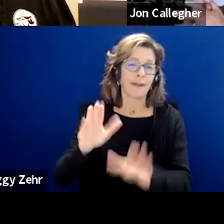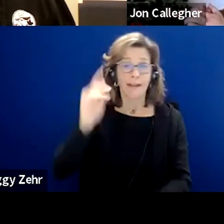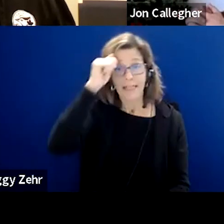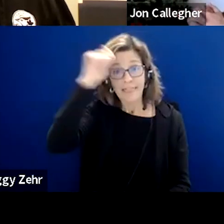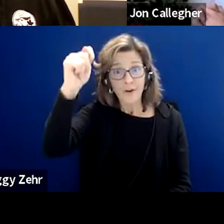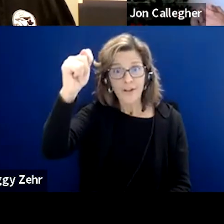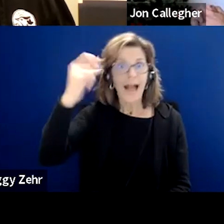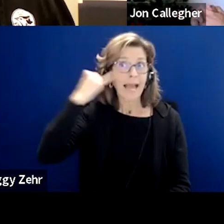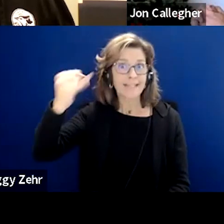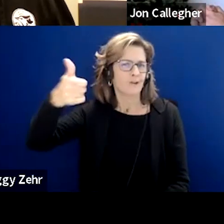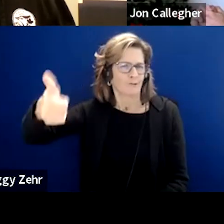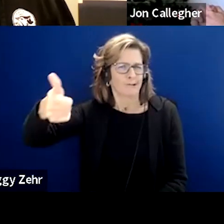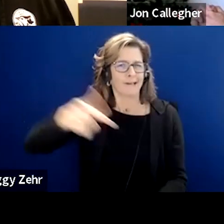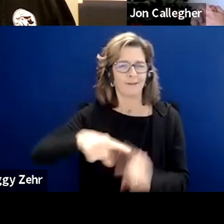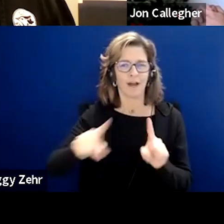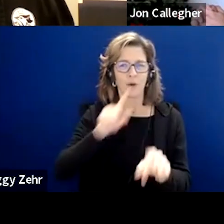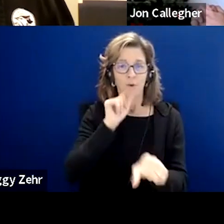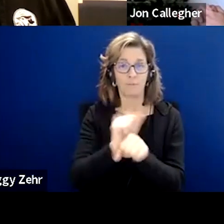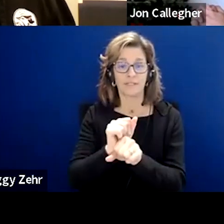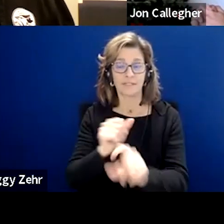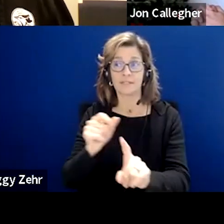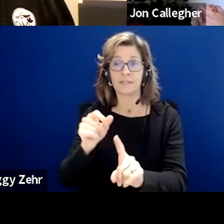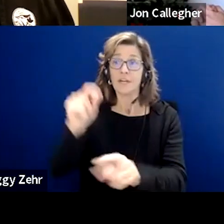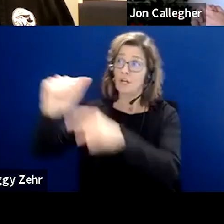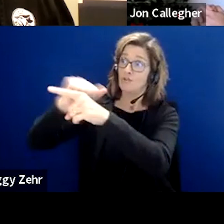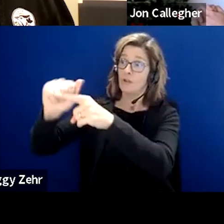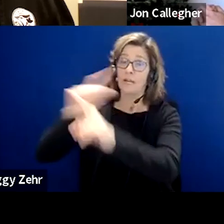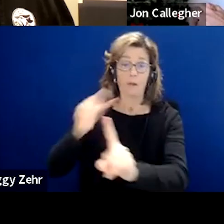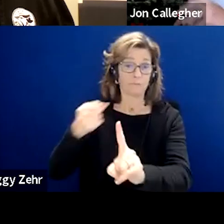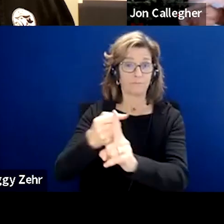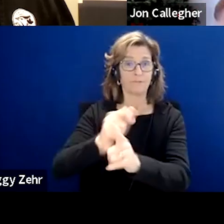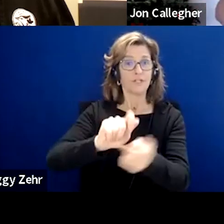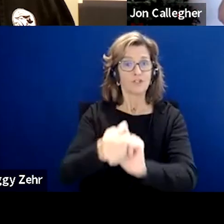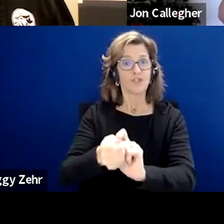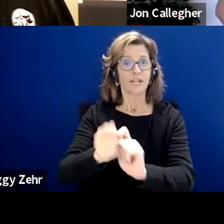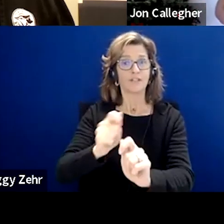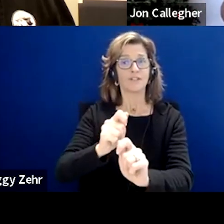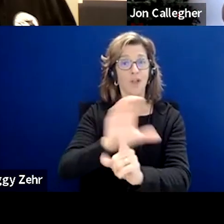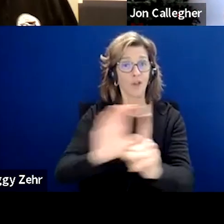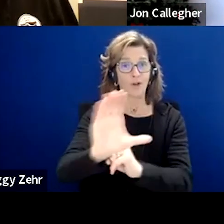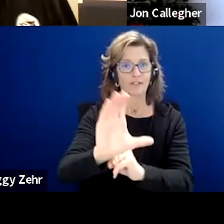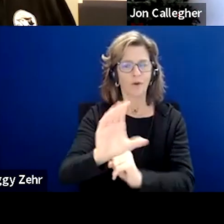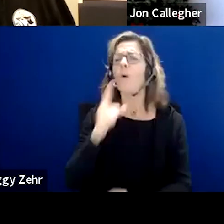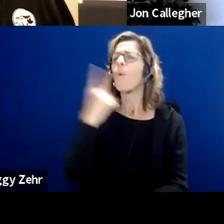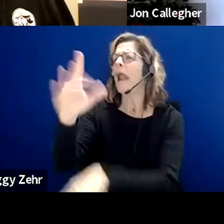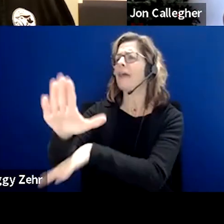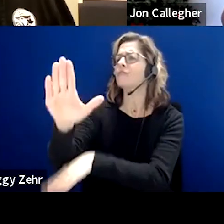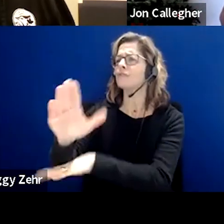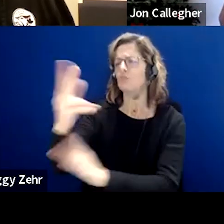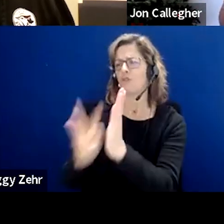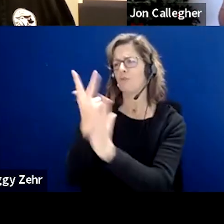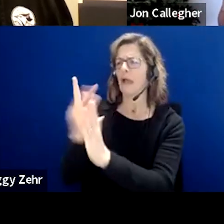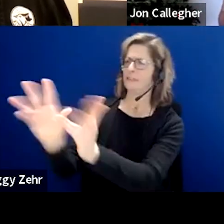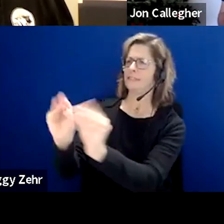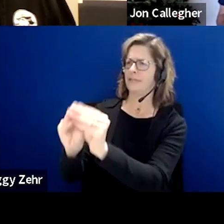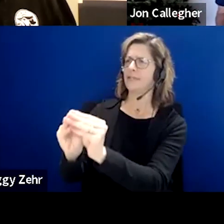think you can change the culture of an organization with the afternoon seminar. It's